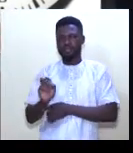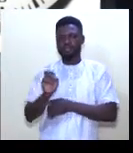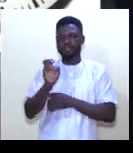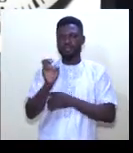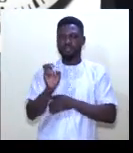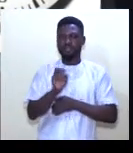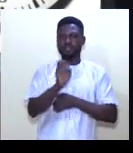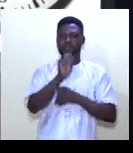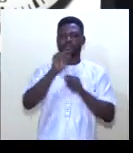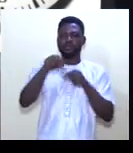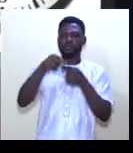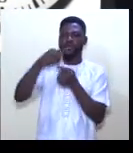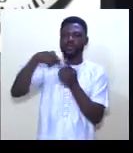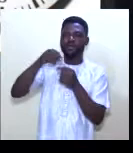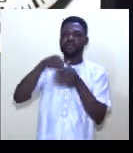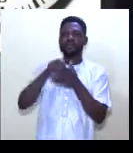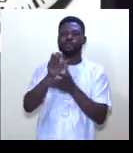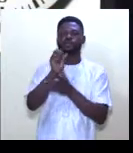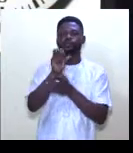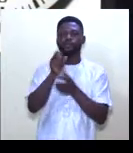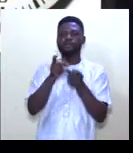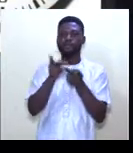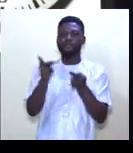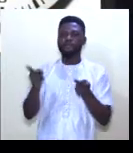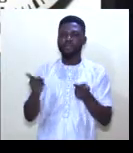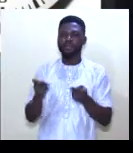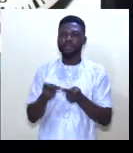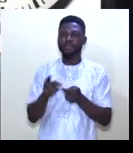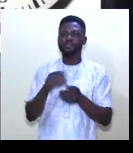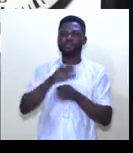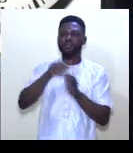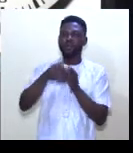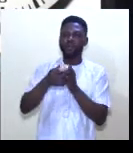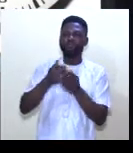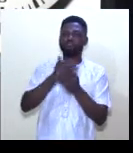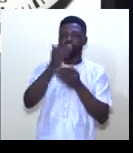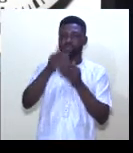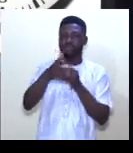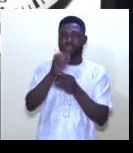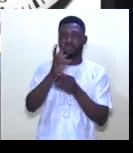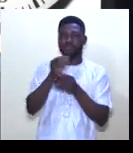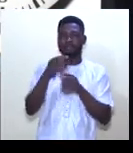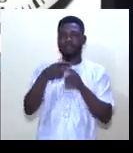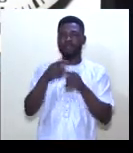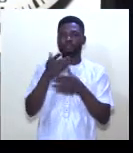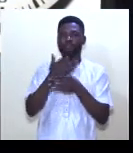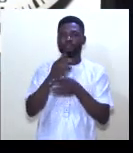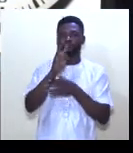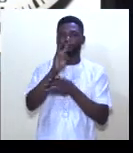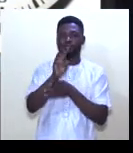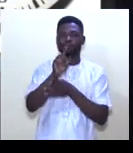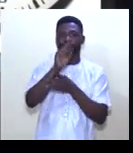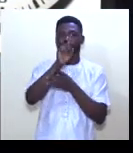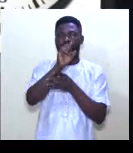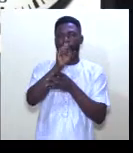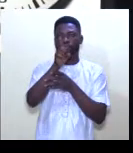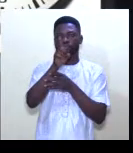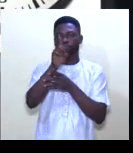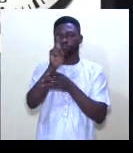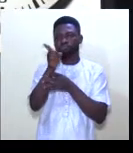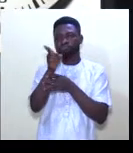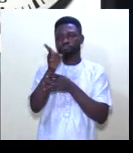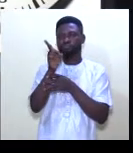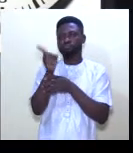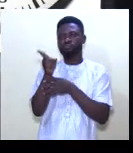30, 30, 30, until you go around 30 in 12 places, gives you the whole 360. But between the two hands of the clock, this one and this